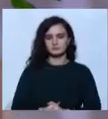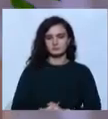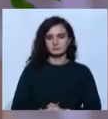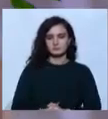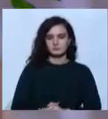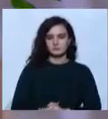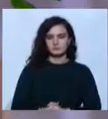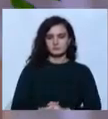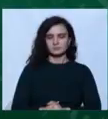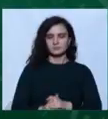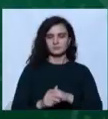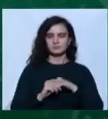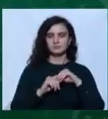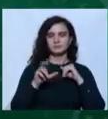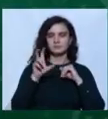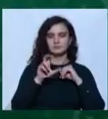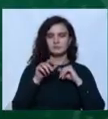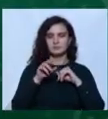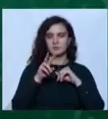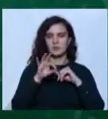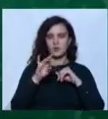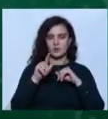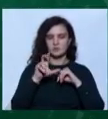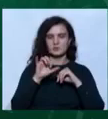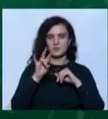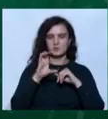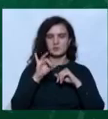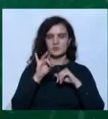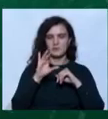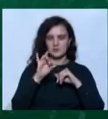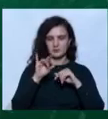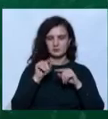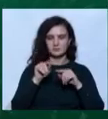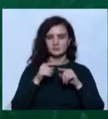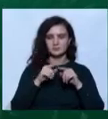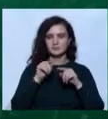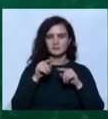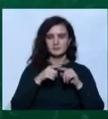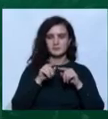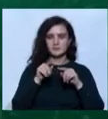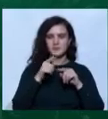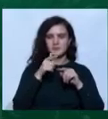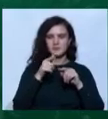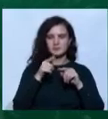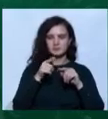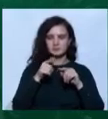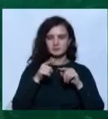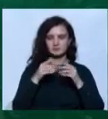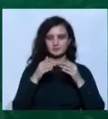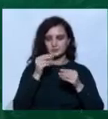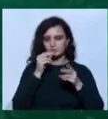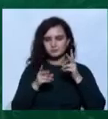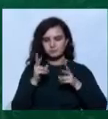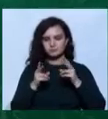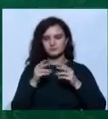novels. And that is Long John Silver. Long John Silver. Despite being the cook, the man who